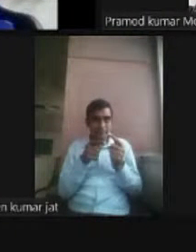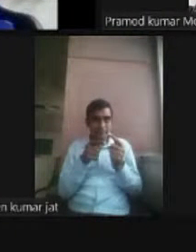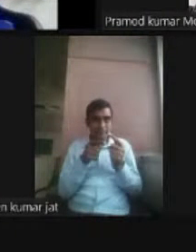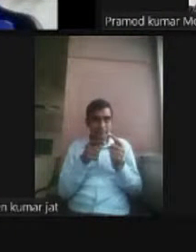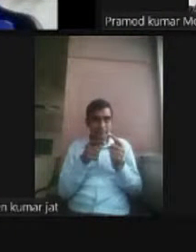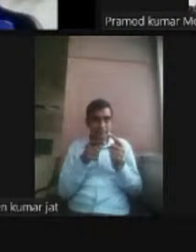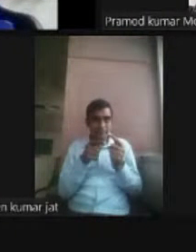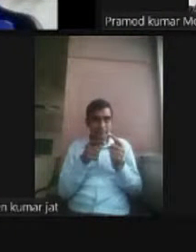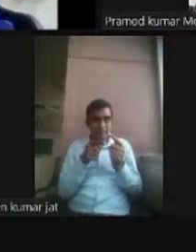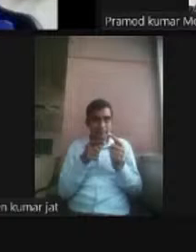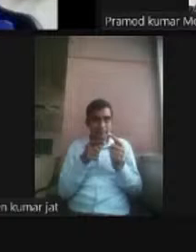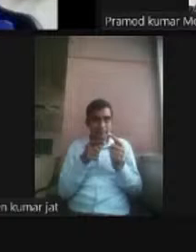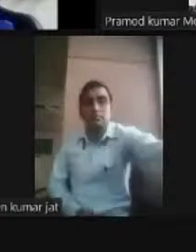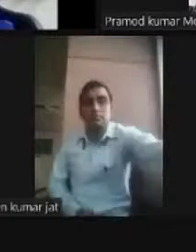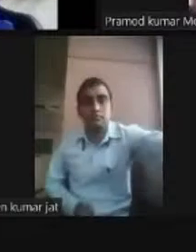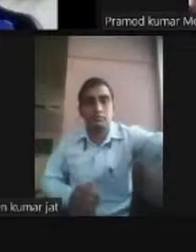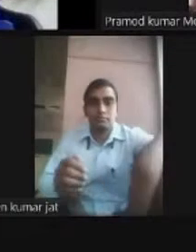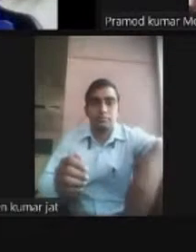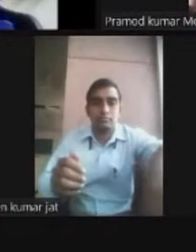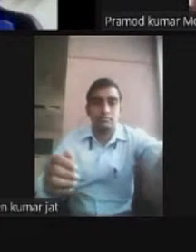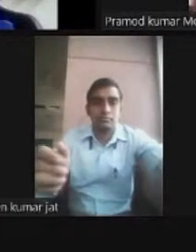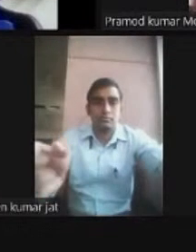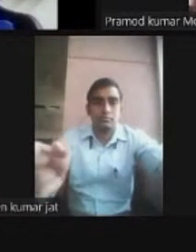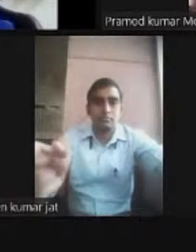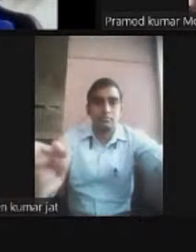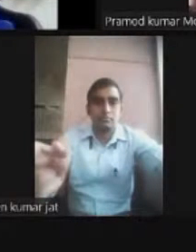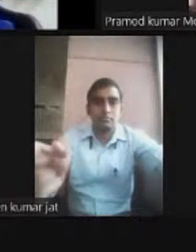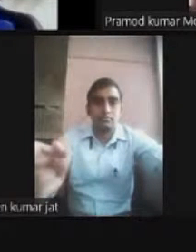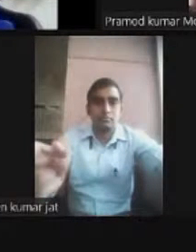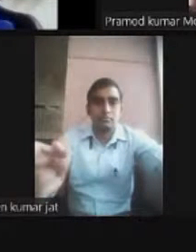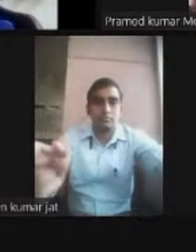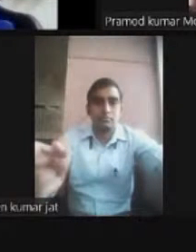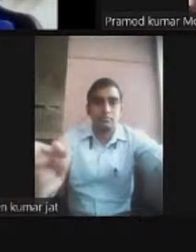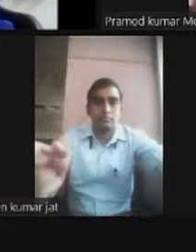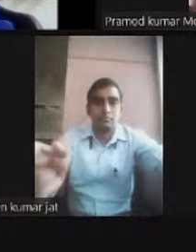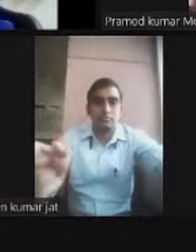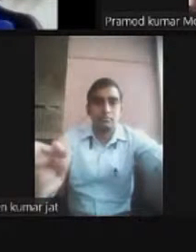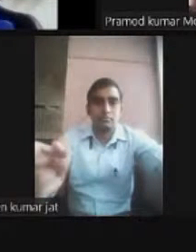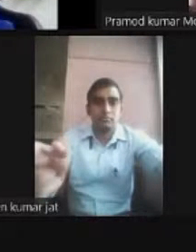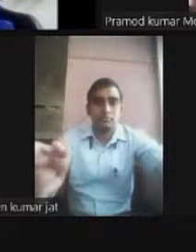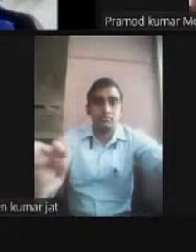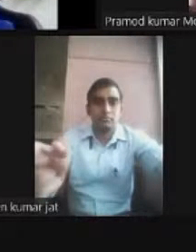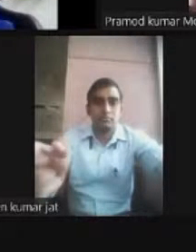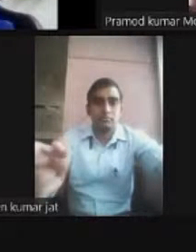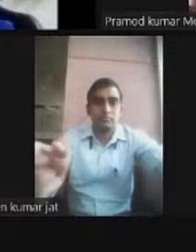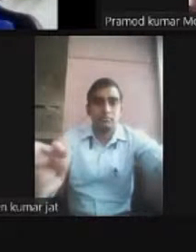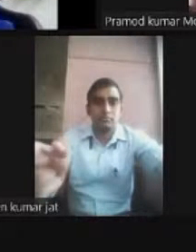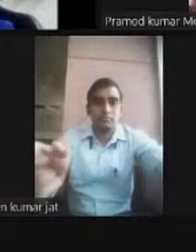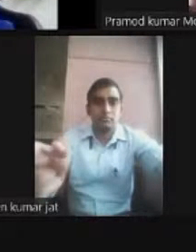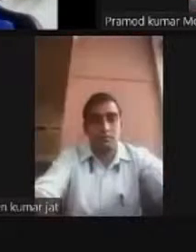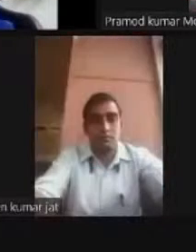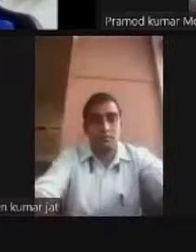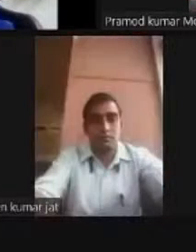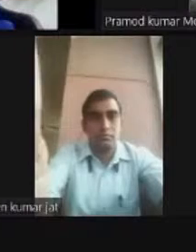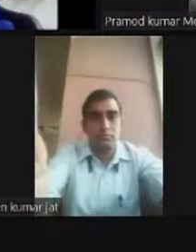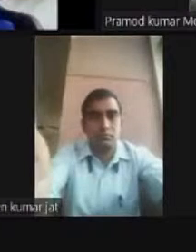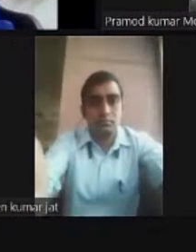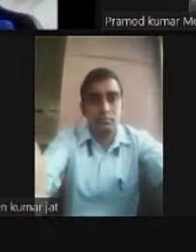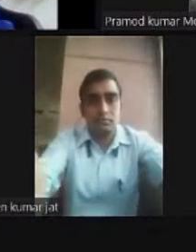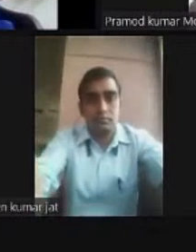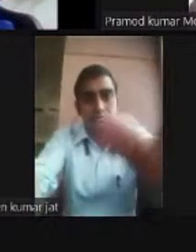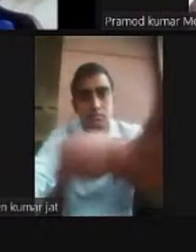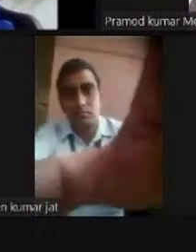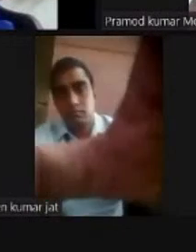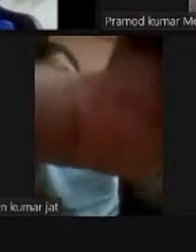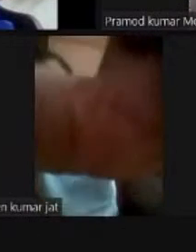budget has a close connection with the implementation aspect of things. The second point is